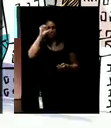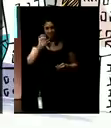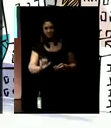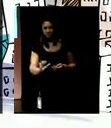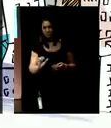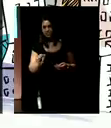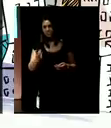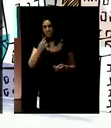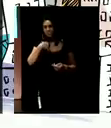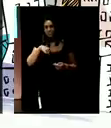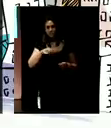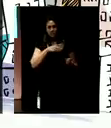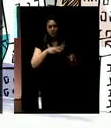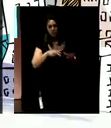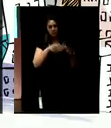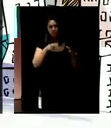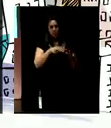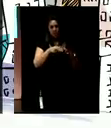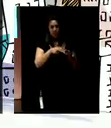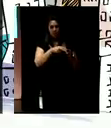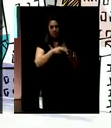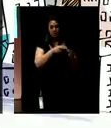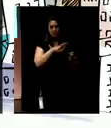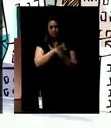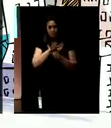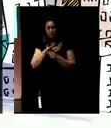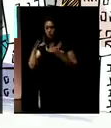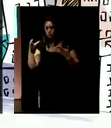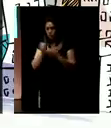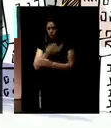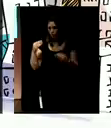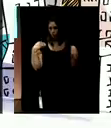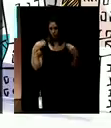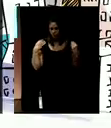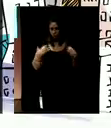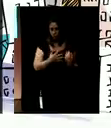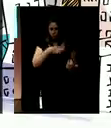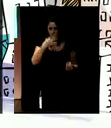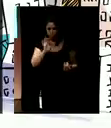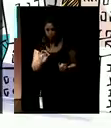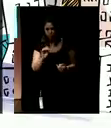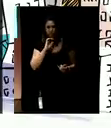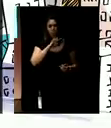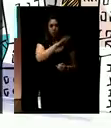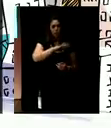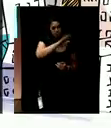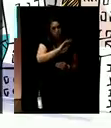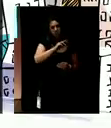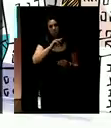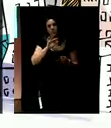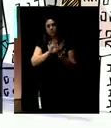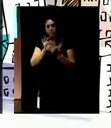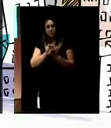have seen that not all the segments of the society enjoy equally tourist destinations, tourist attractions,